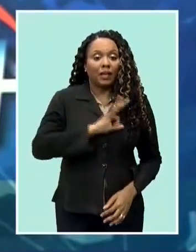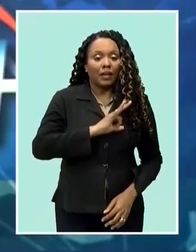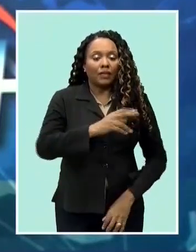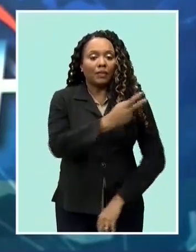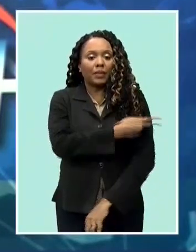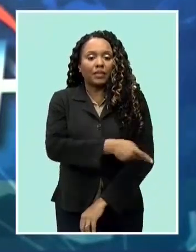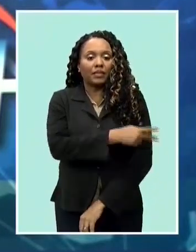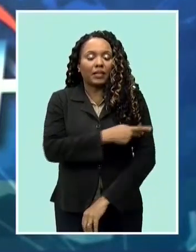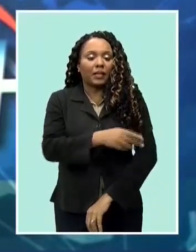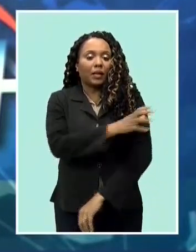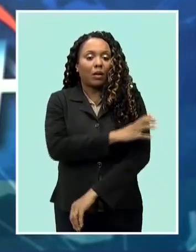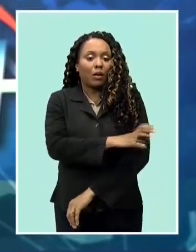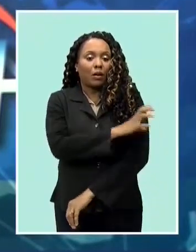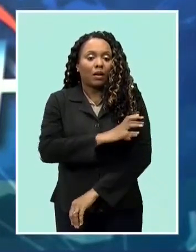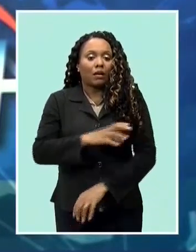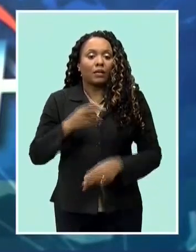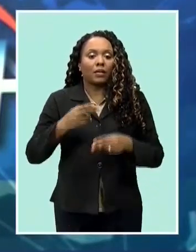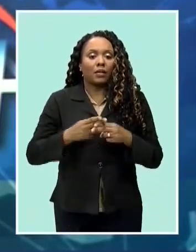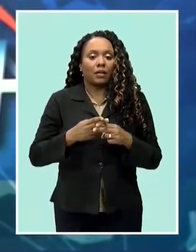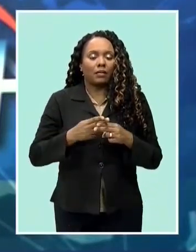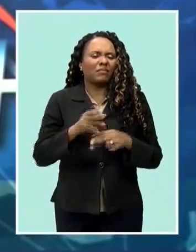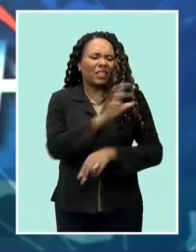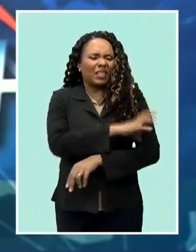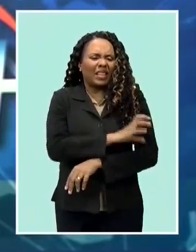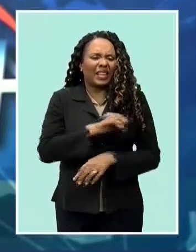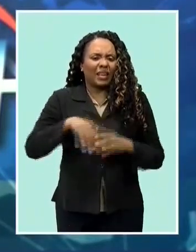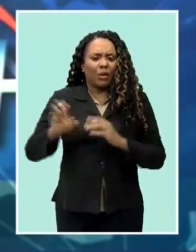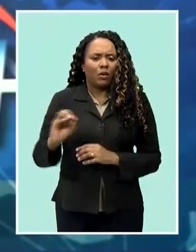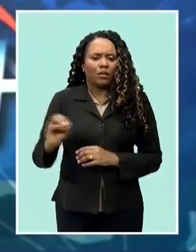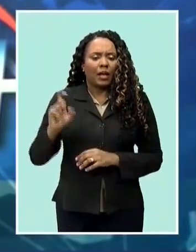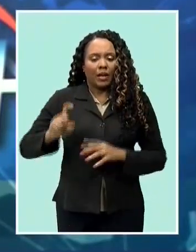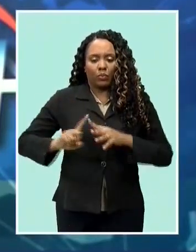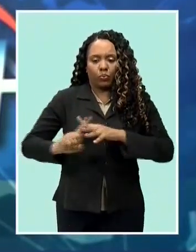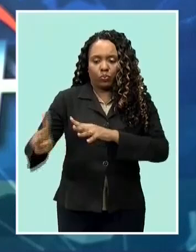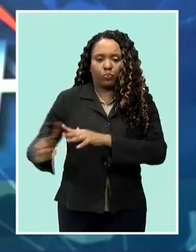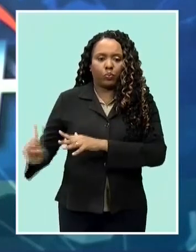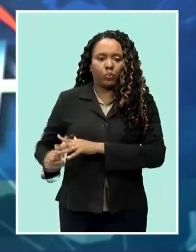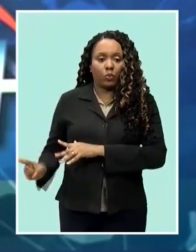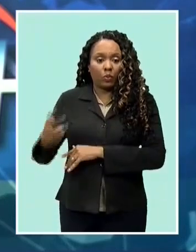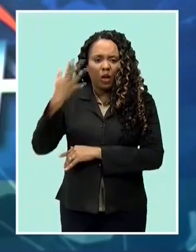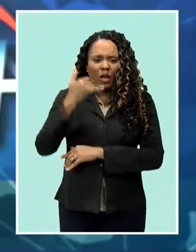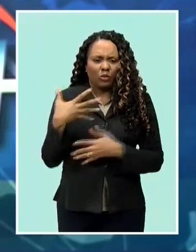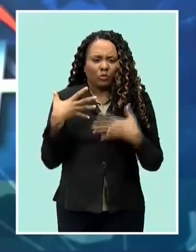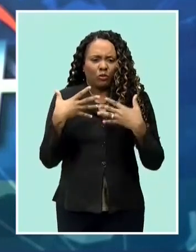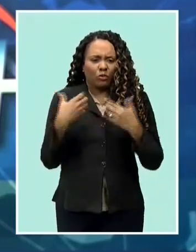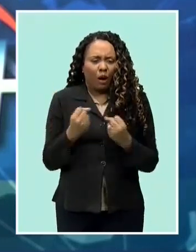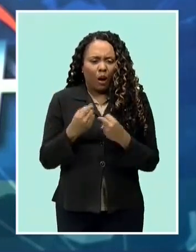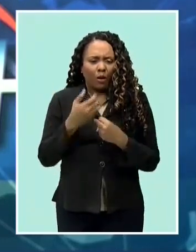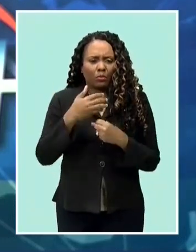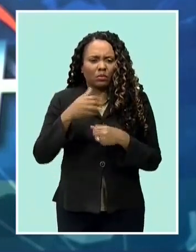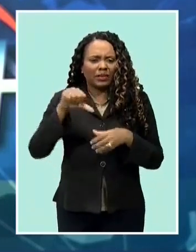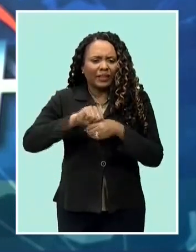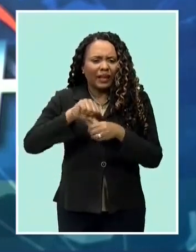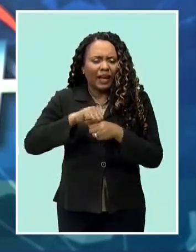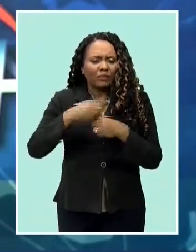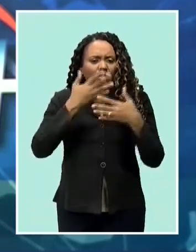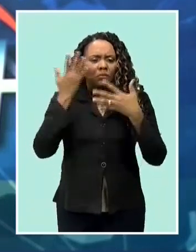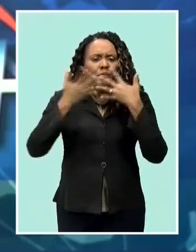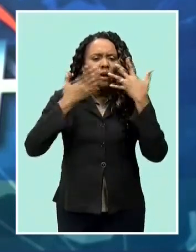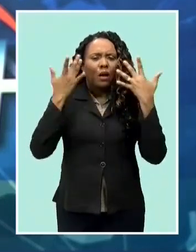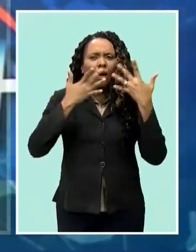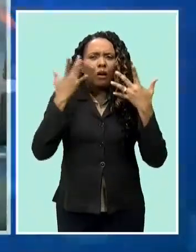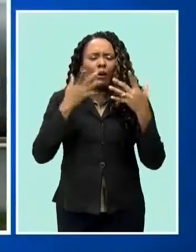patients at the Randall Phillips Polyclinic at Oistins had to be evacuated this morning after they complained of a strong odor of gas in the building.